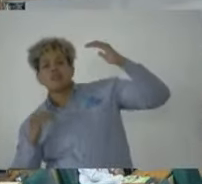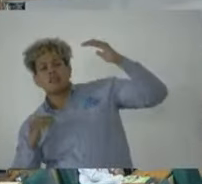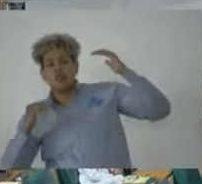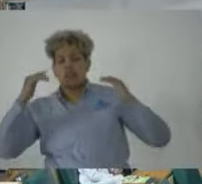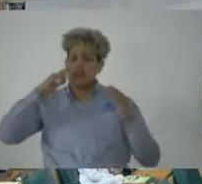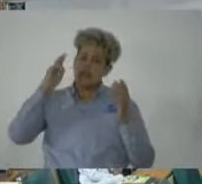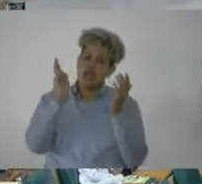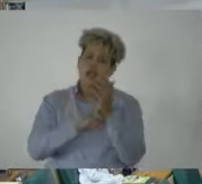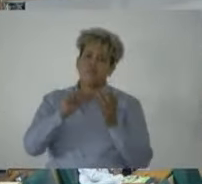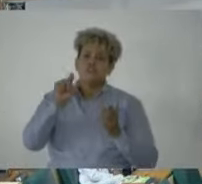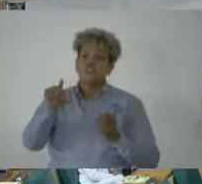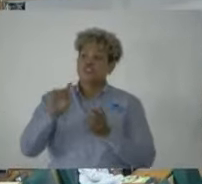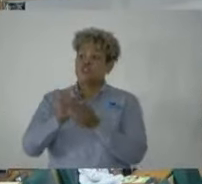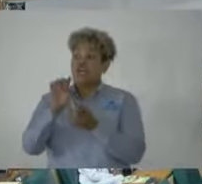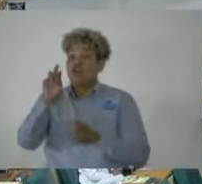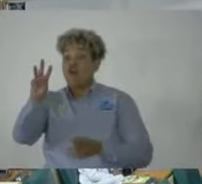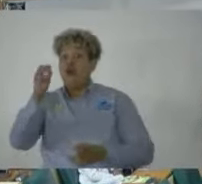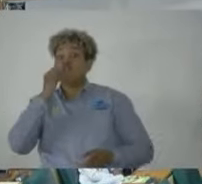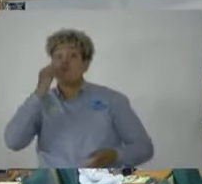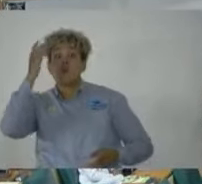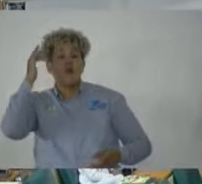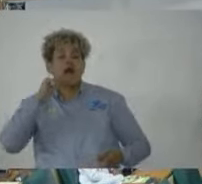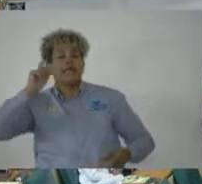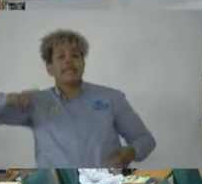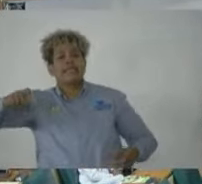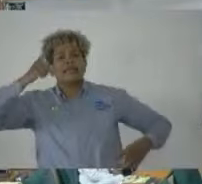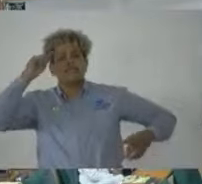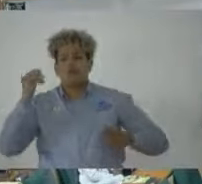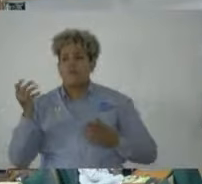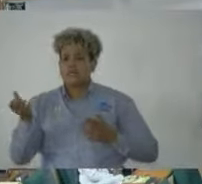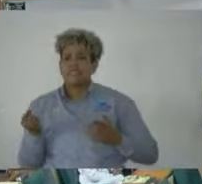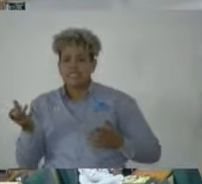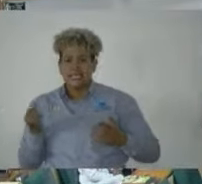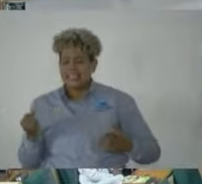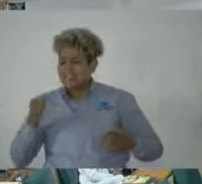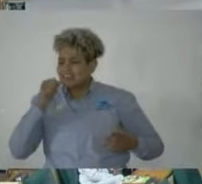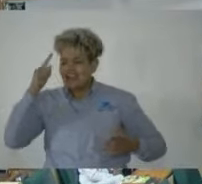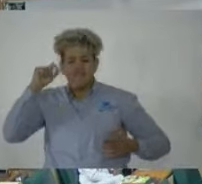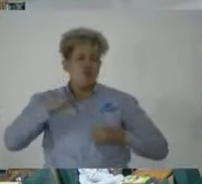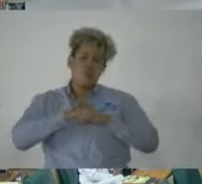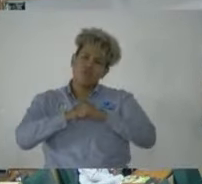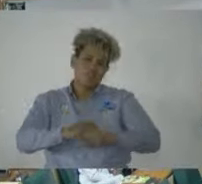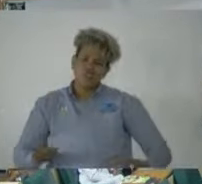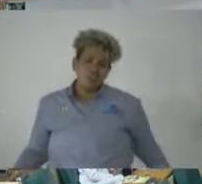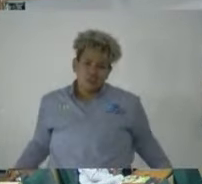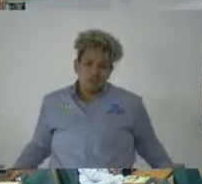application of GCT on raw foods because of the need for revenue, not protection.